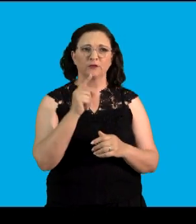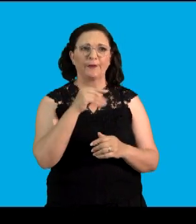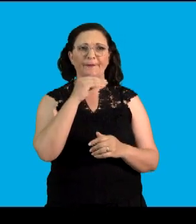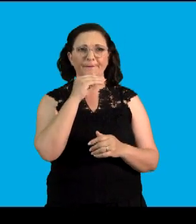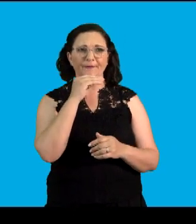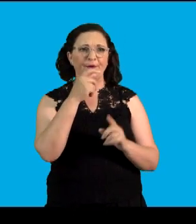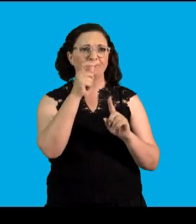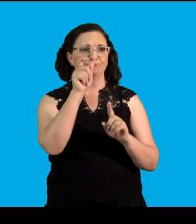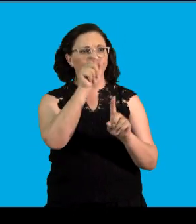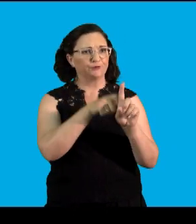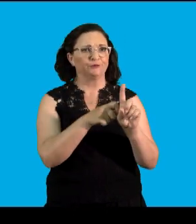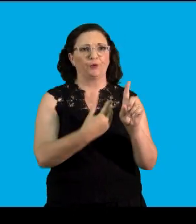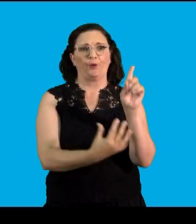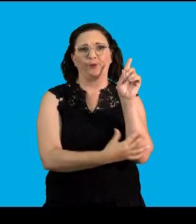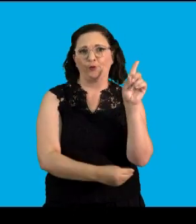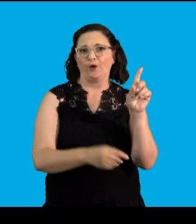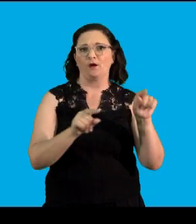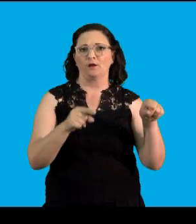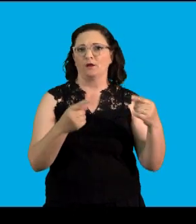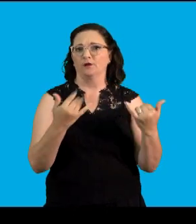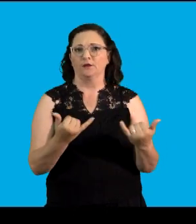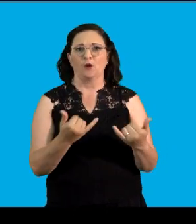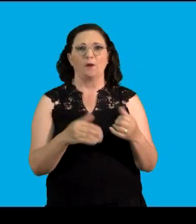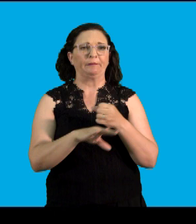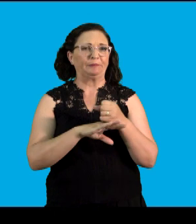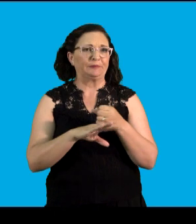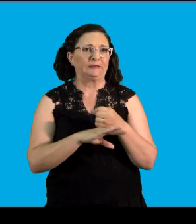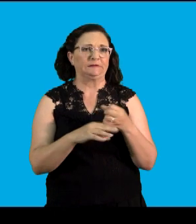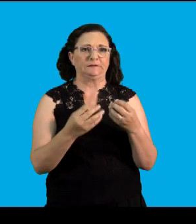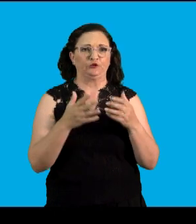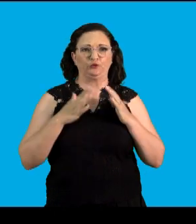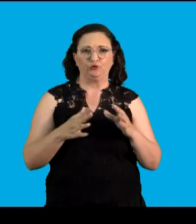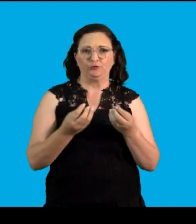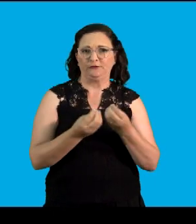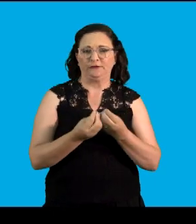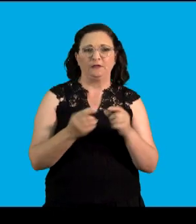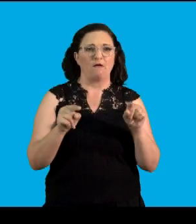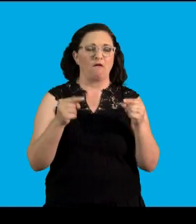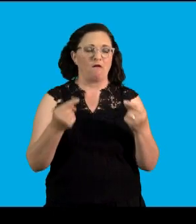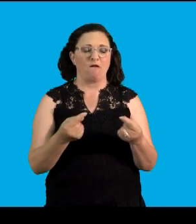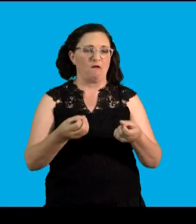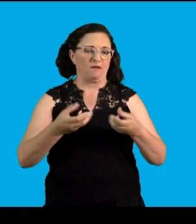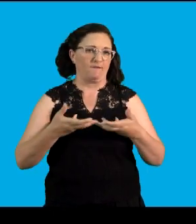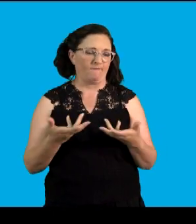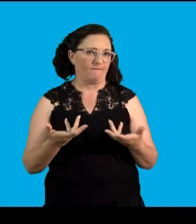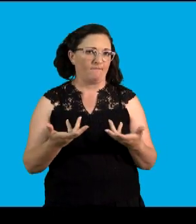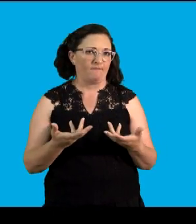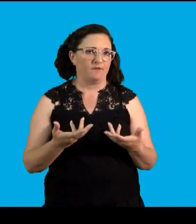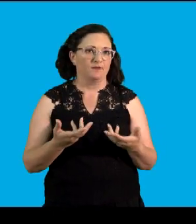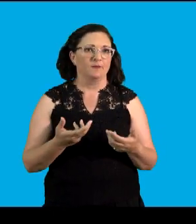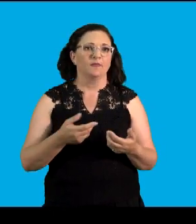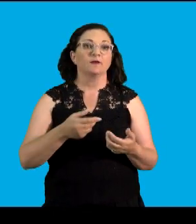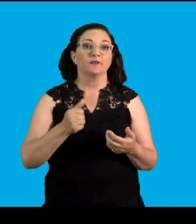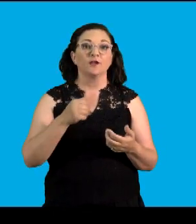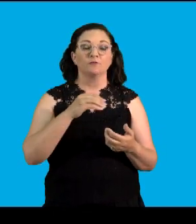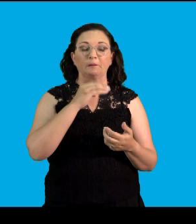or has no money to satisfy his or her most basic human survival needs. So you've given the meaning of